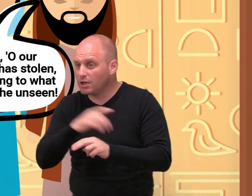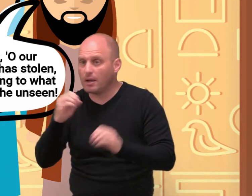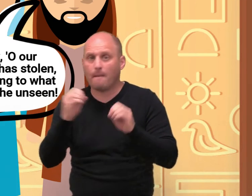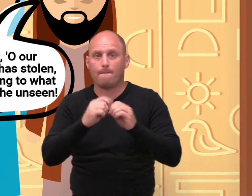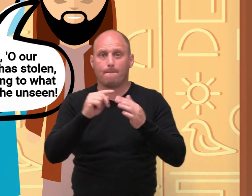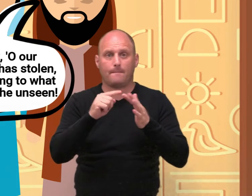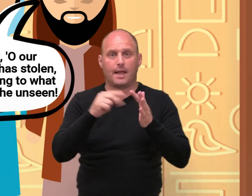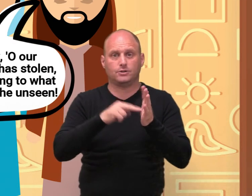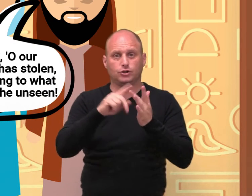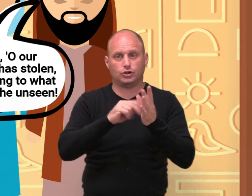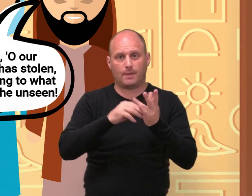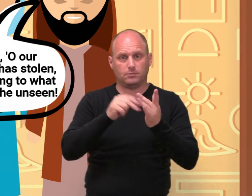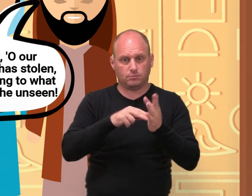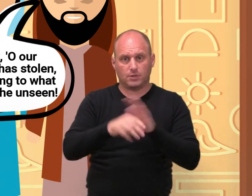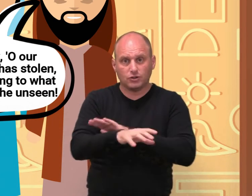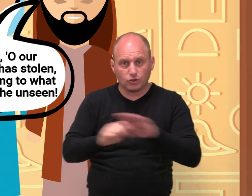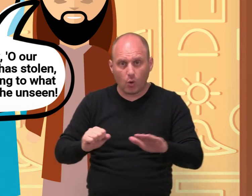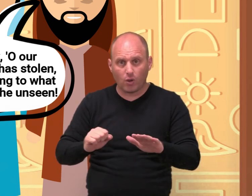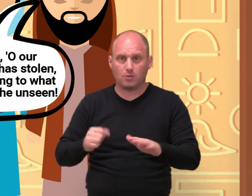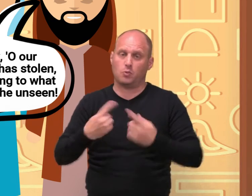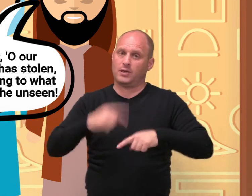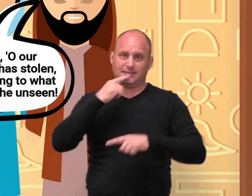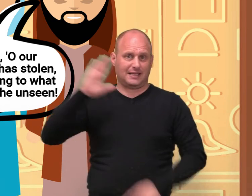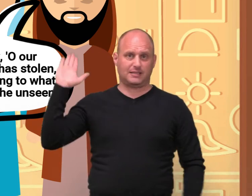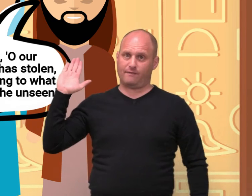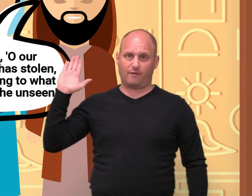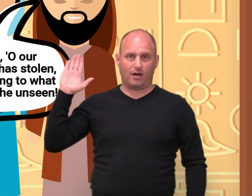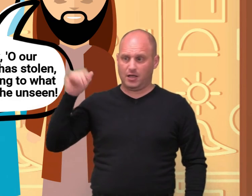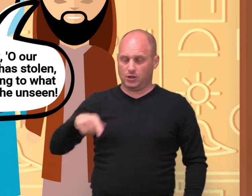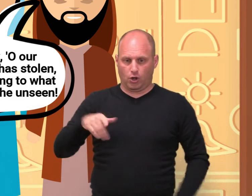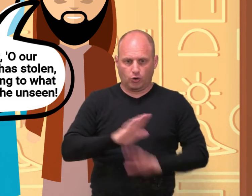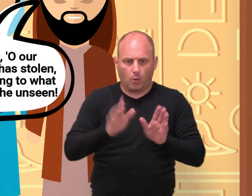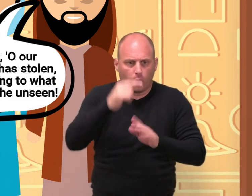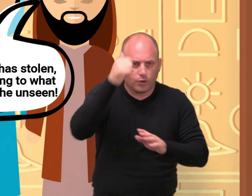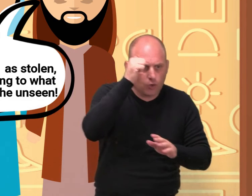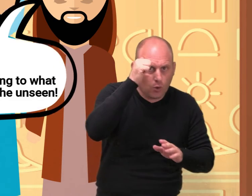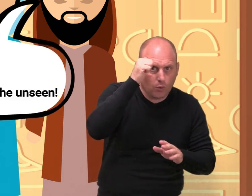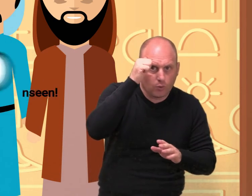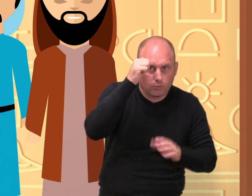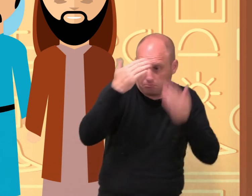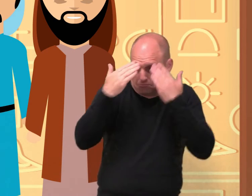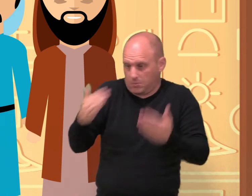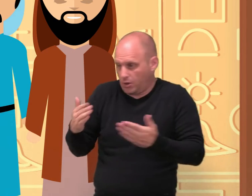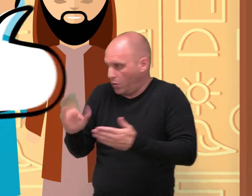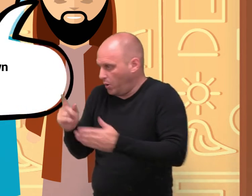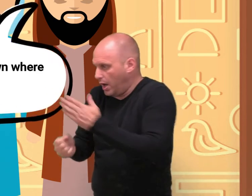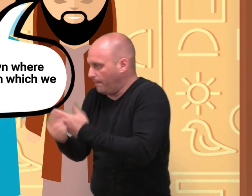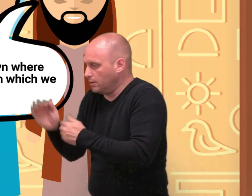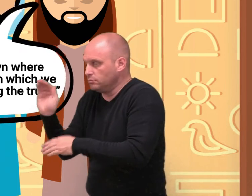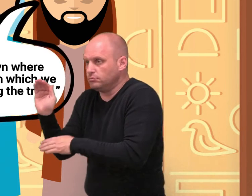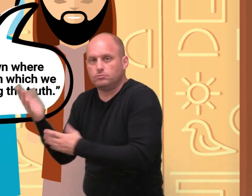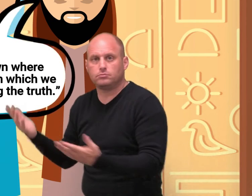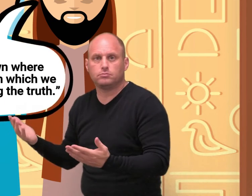stolen, and we testify not except according to what we know, and we could not know the unseen.' And ask